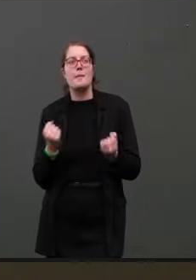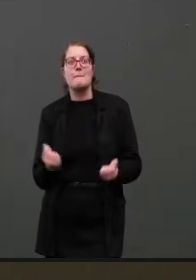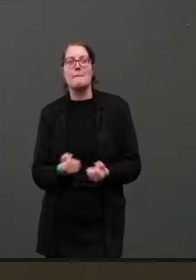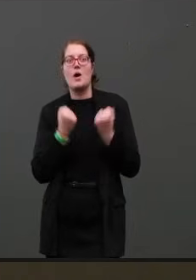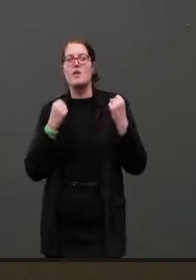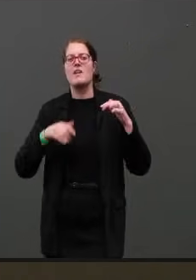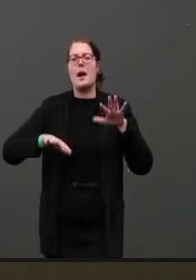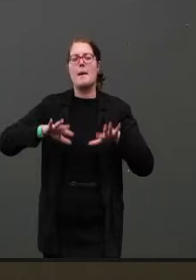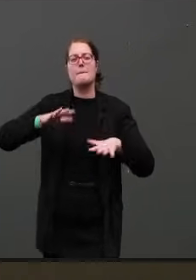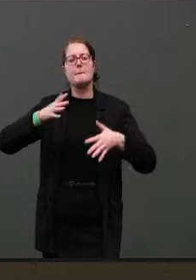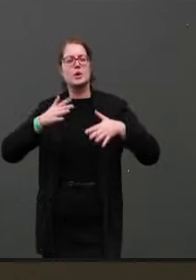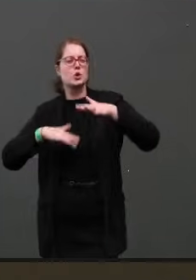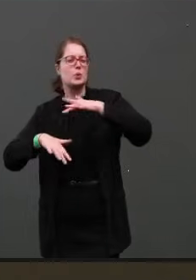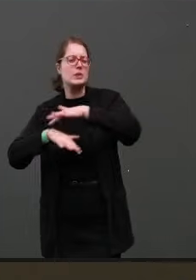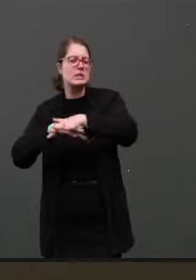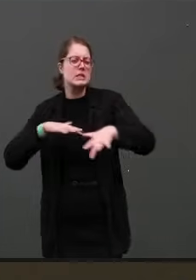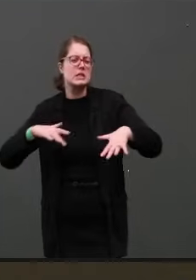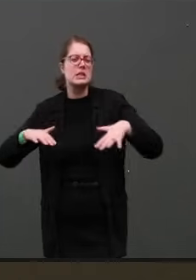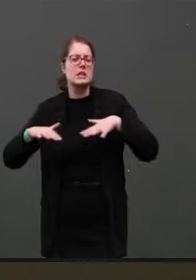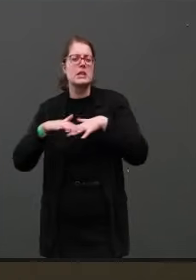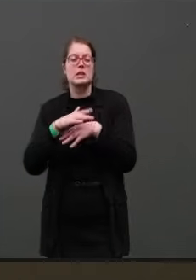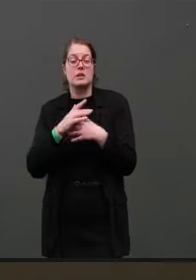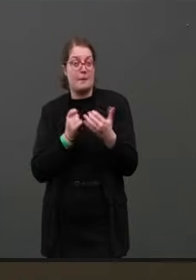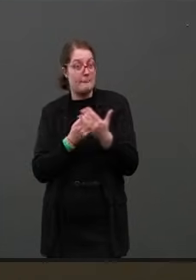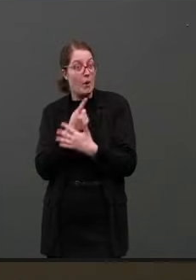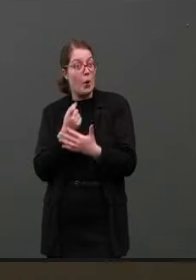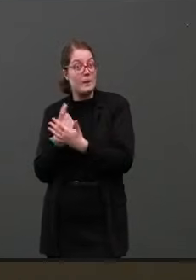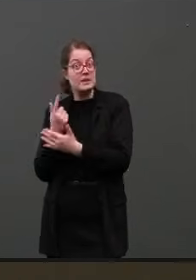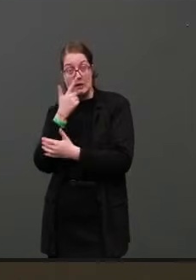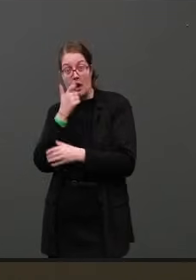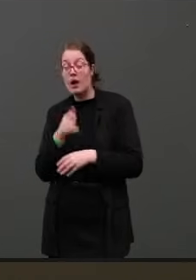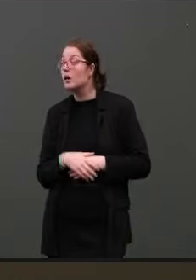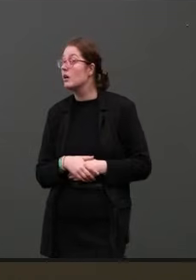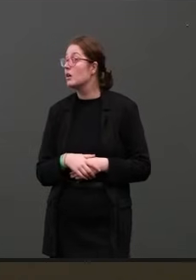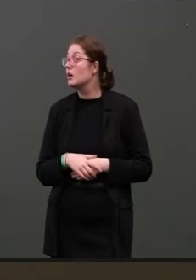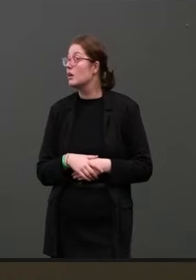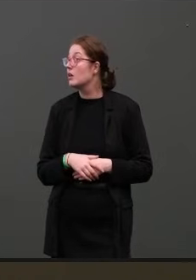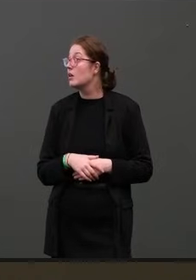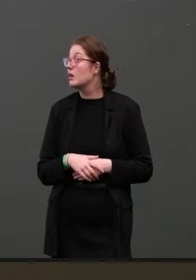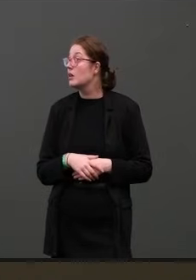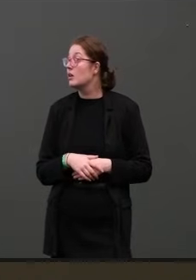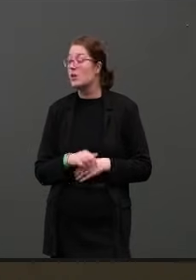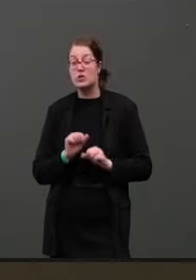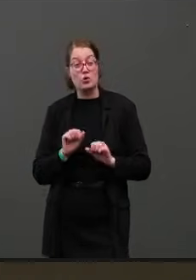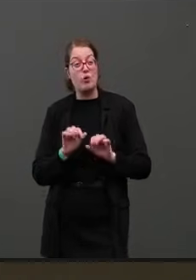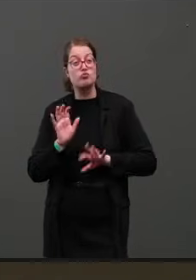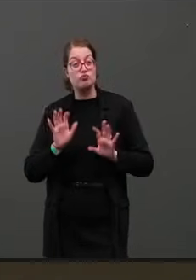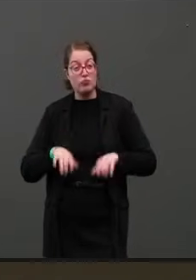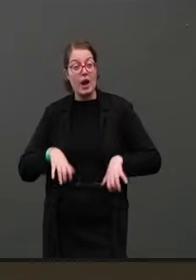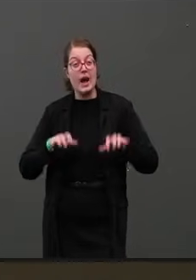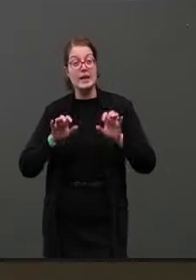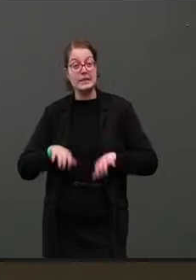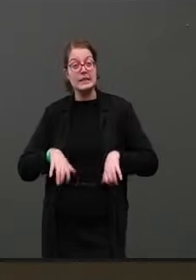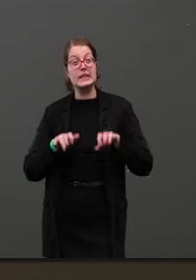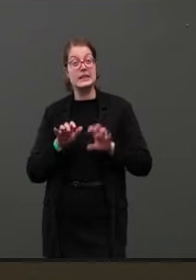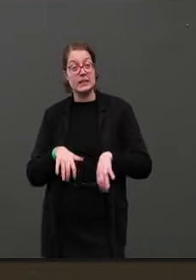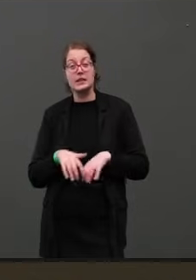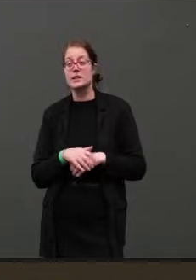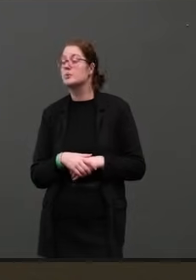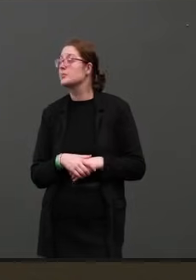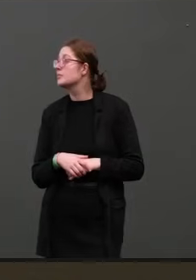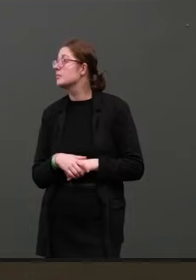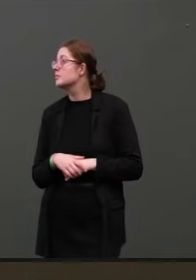can also apply to moments along the way, or to the whole way that your writing is set up and delivered to the player. Especially in the